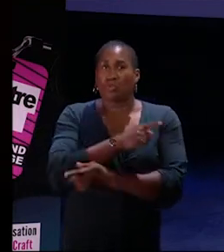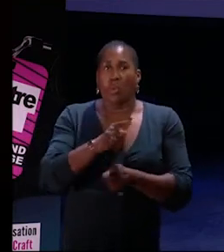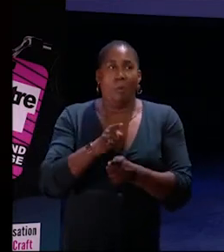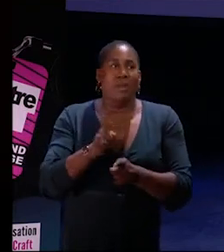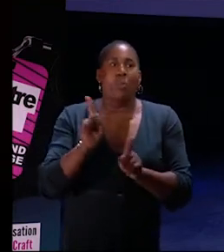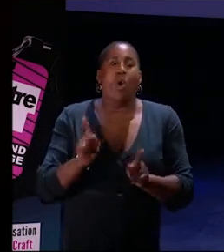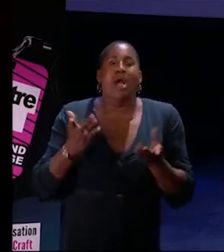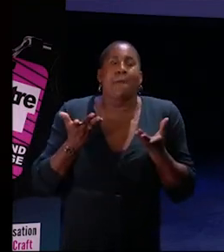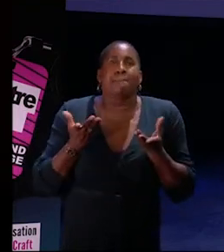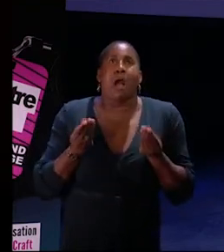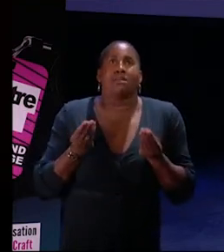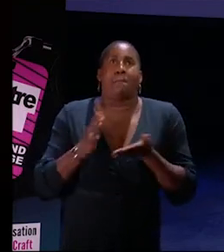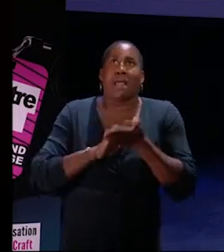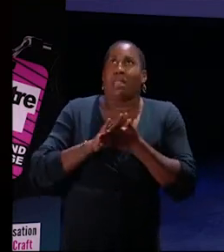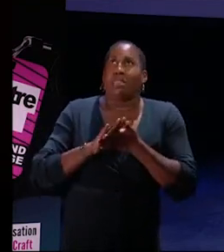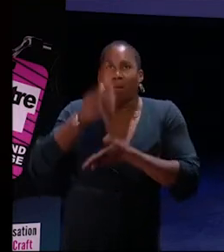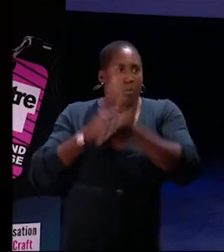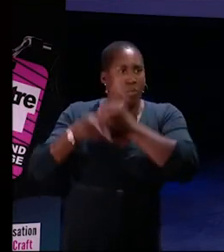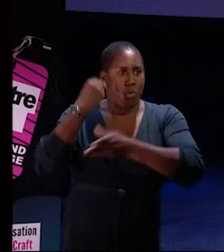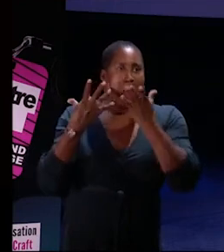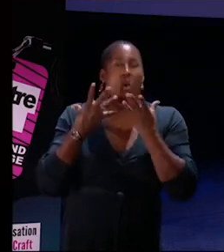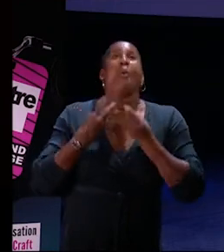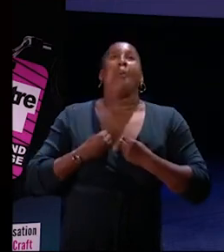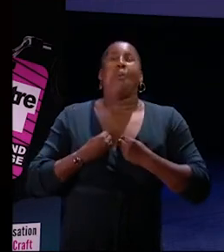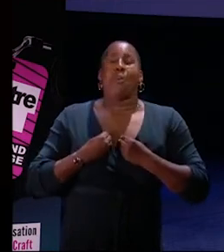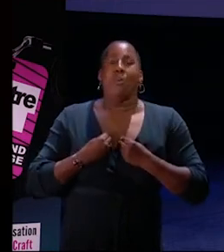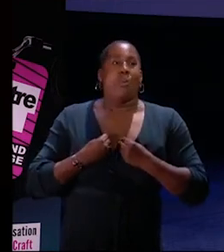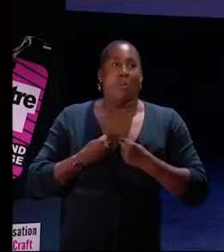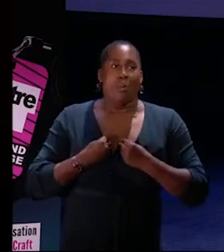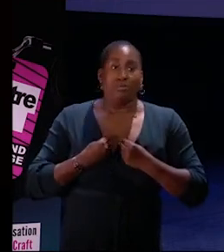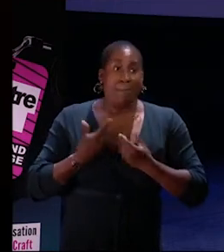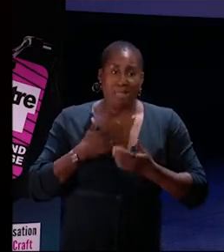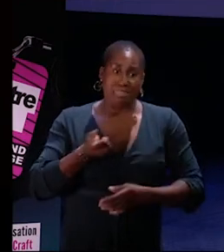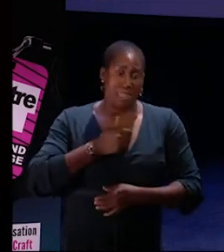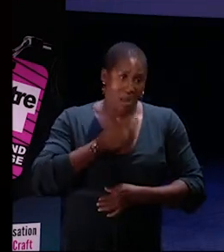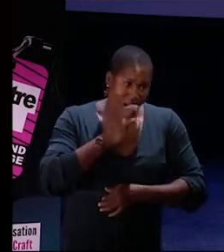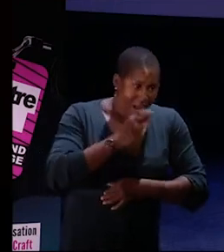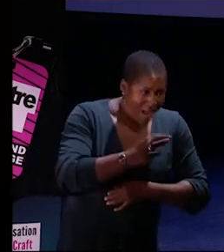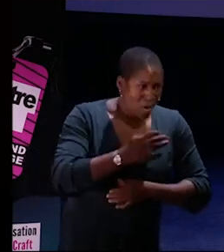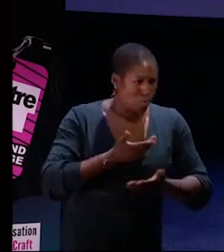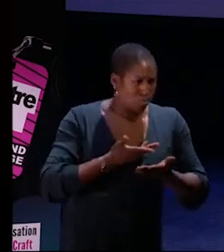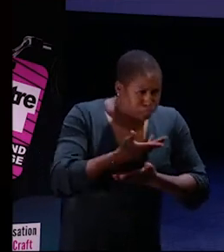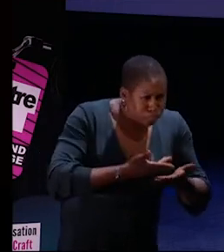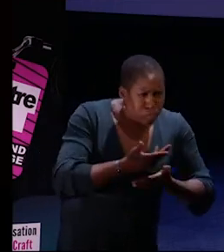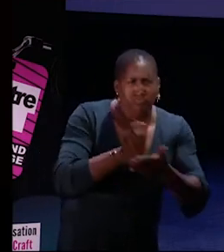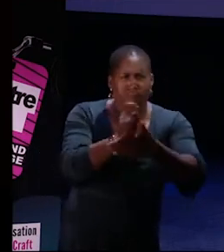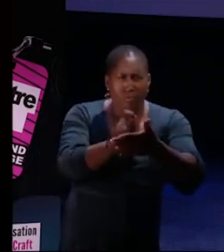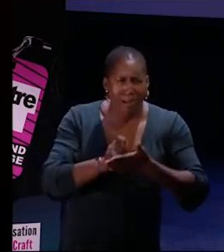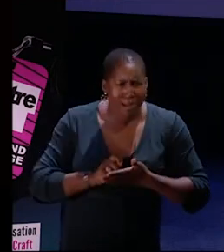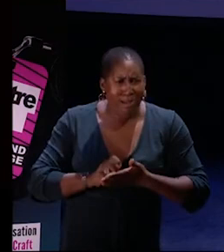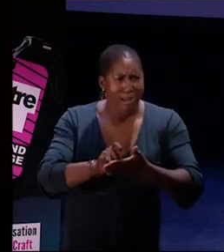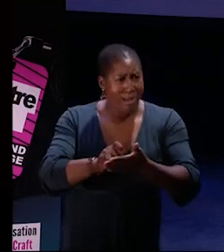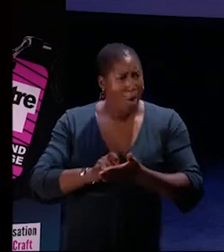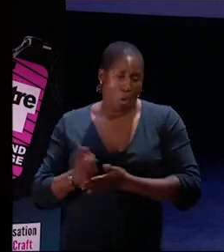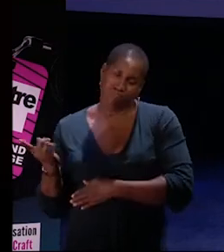an awful lot as well. Just absorb as much as you possibly can. Don't be afraid to talk to people. Don't be afraid to write to people. Don't be afraid to sort of